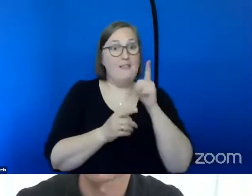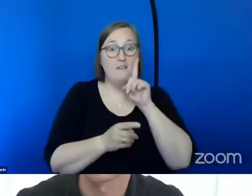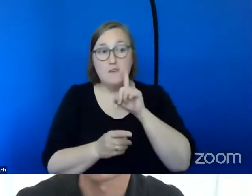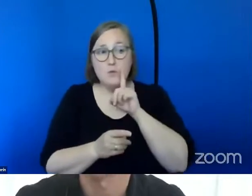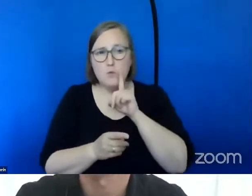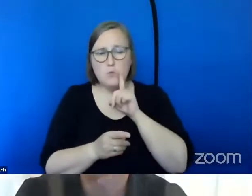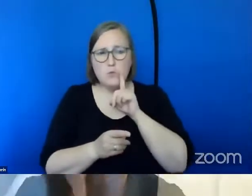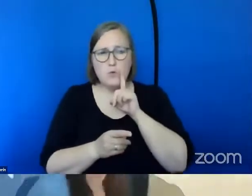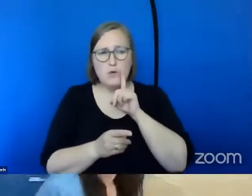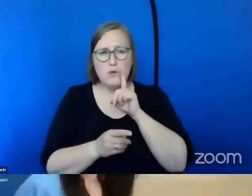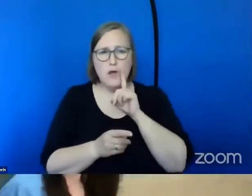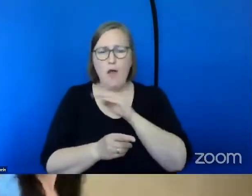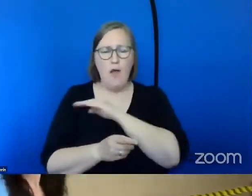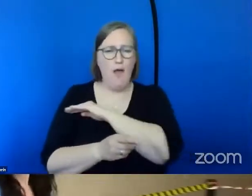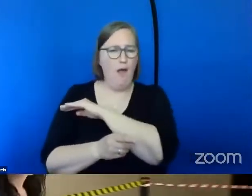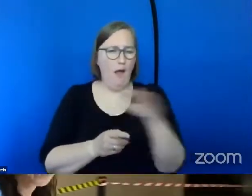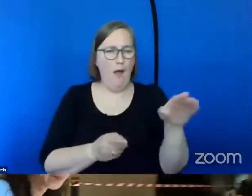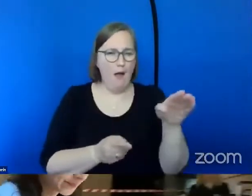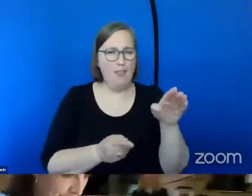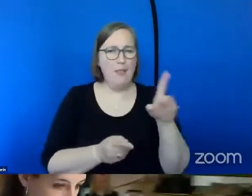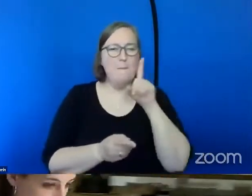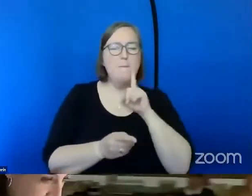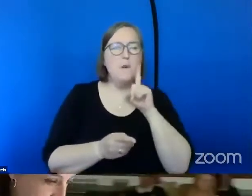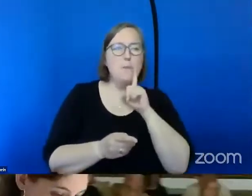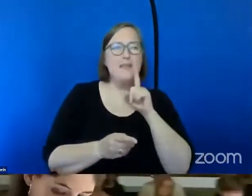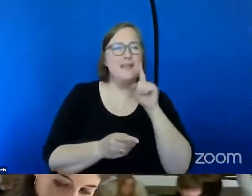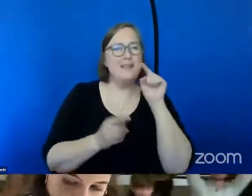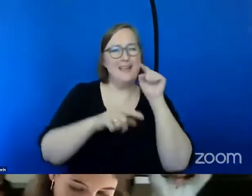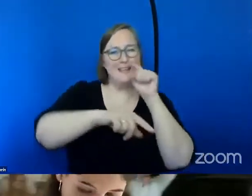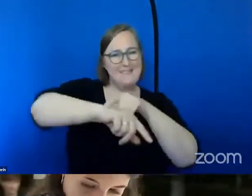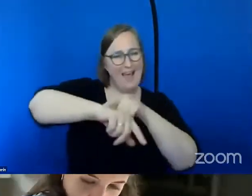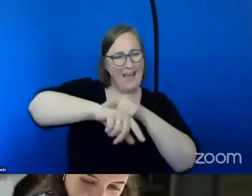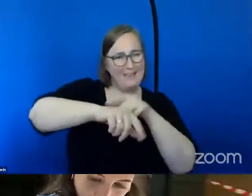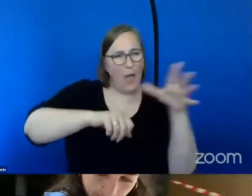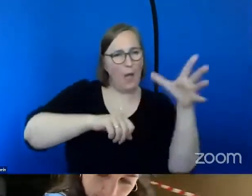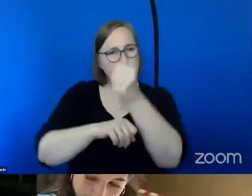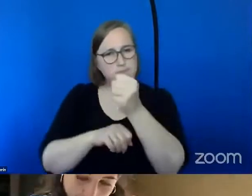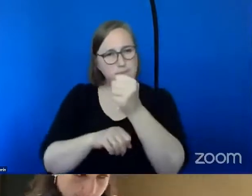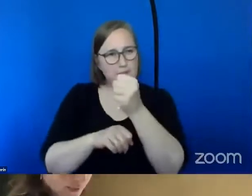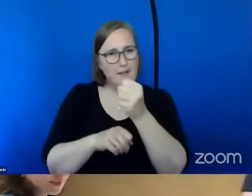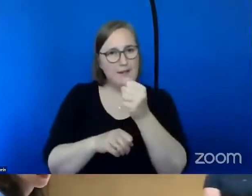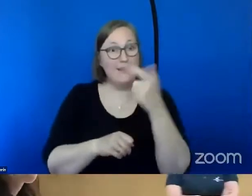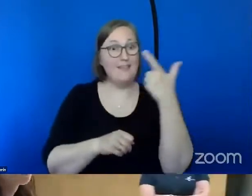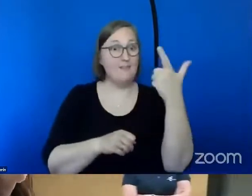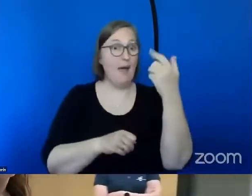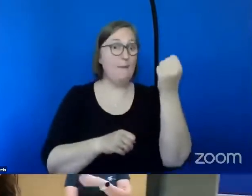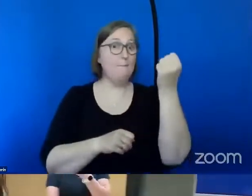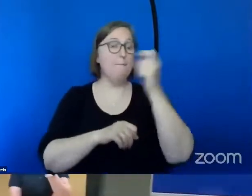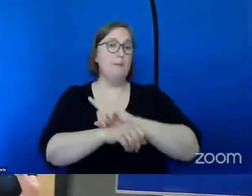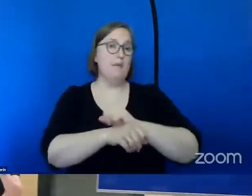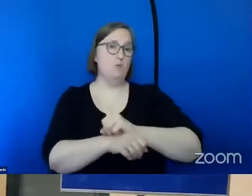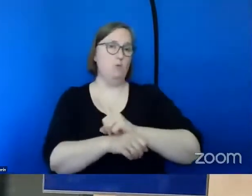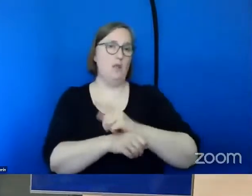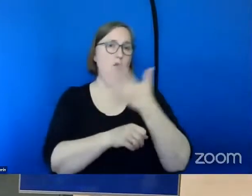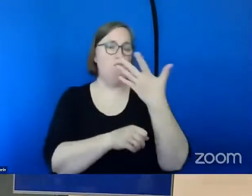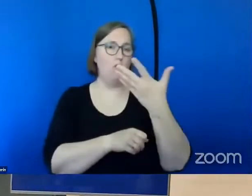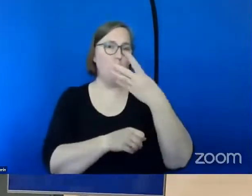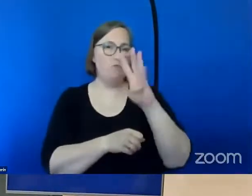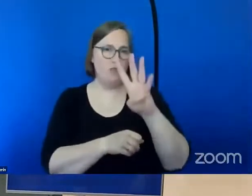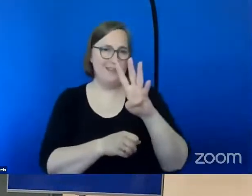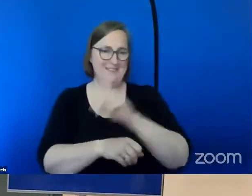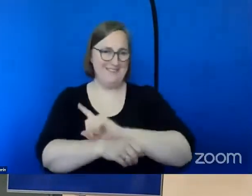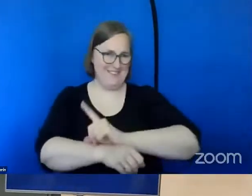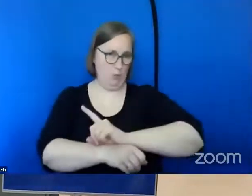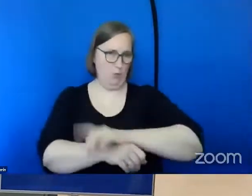Paris, France, the only team to get all of the 8 objects into their correct position under the